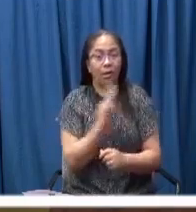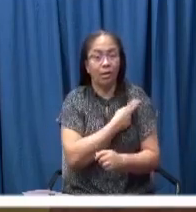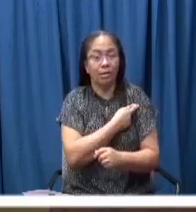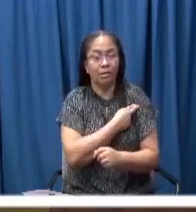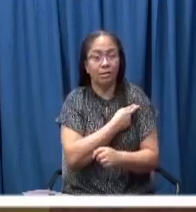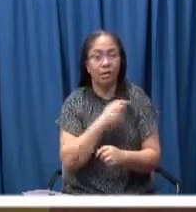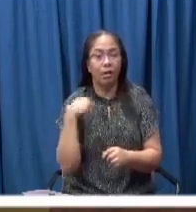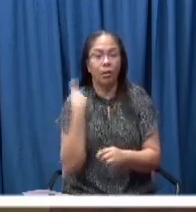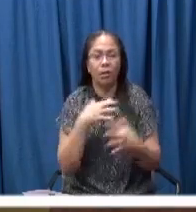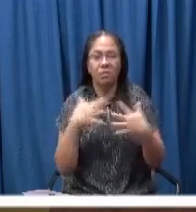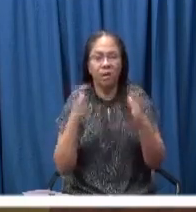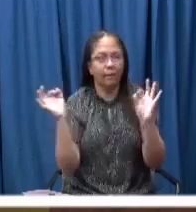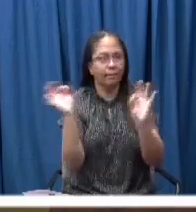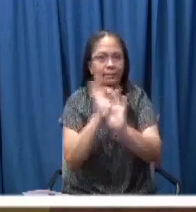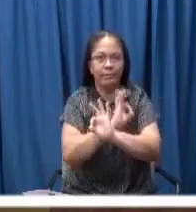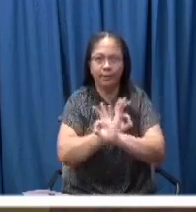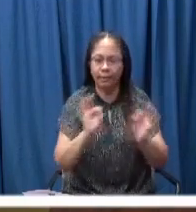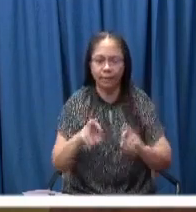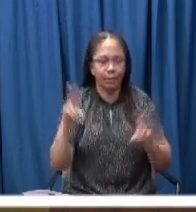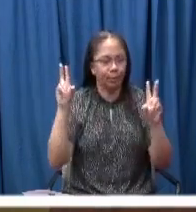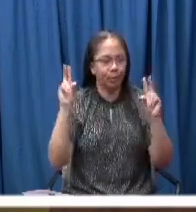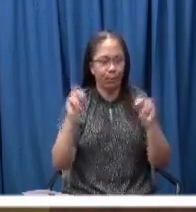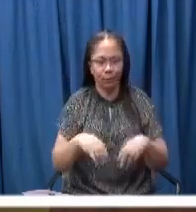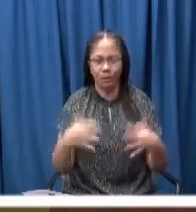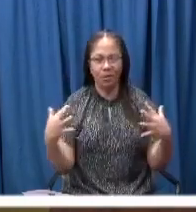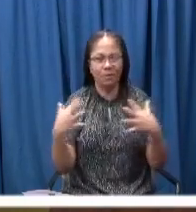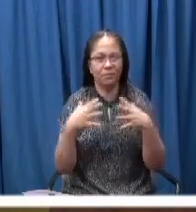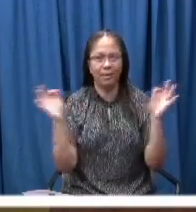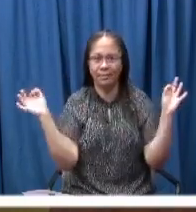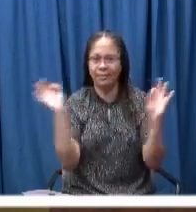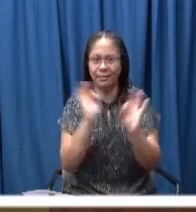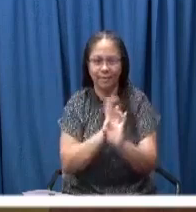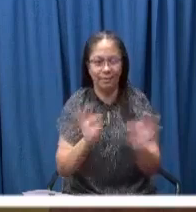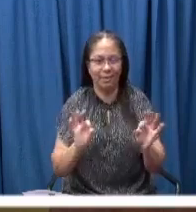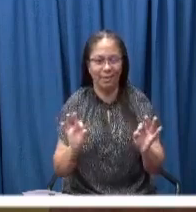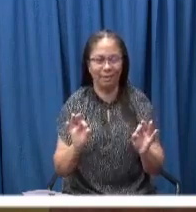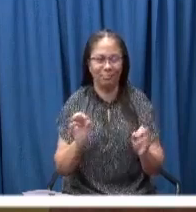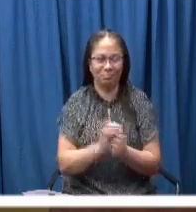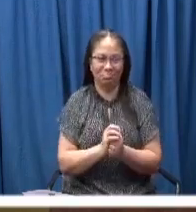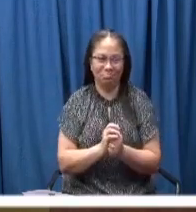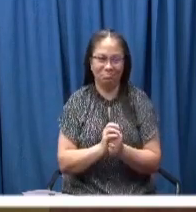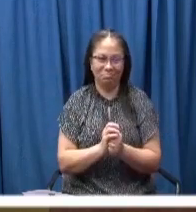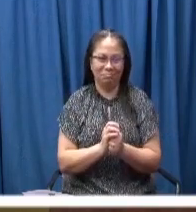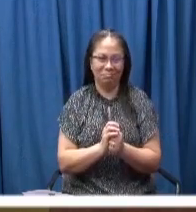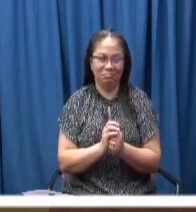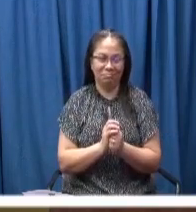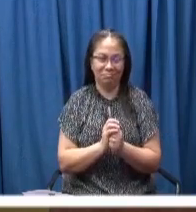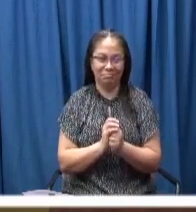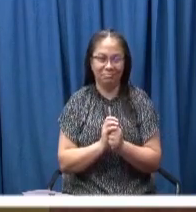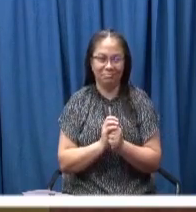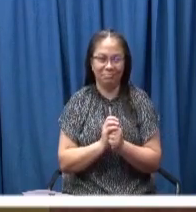I should fear. Nothing, nothing, nothing.